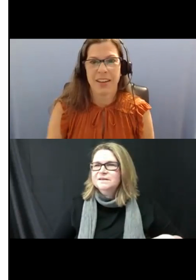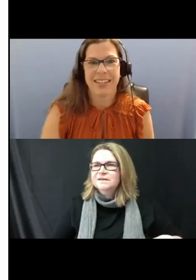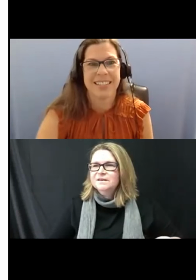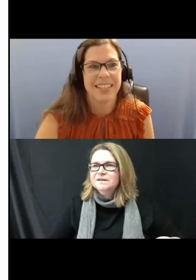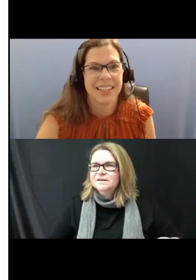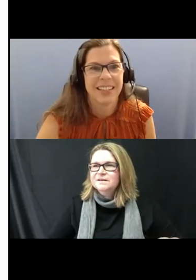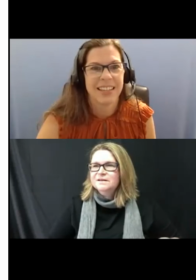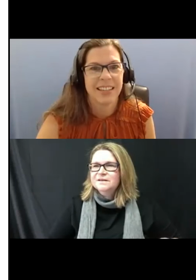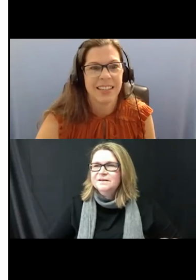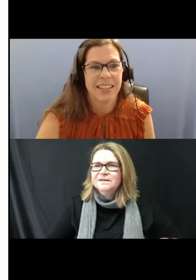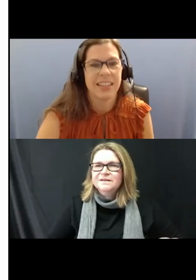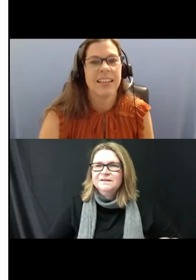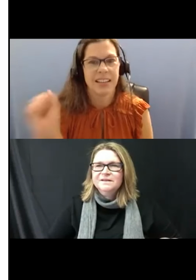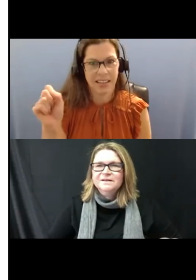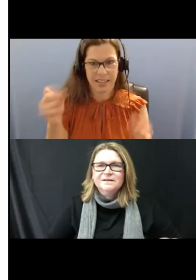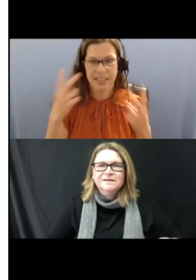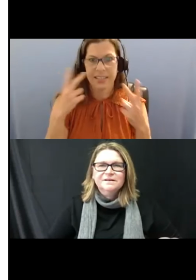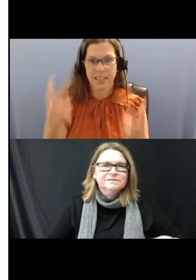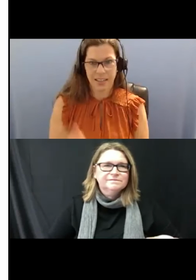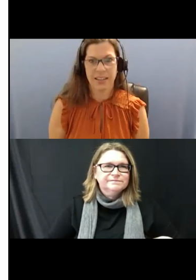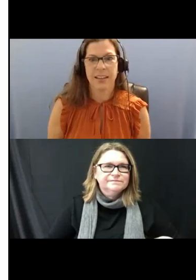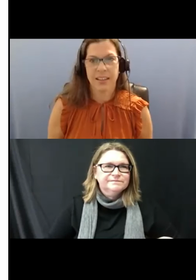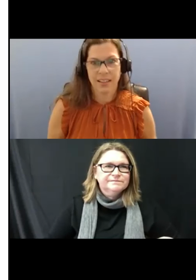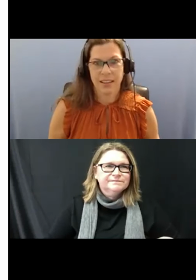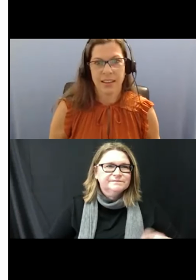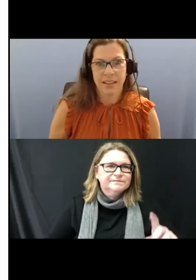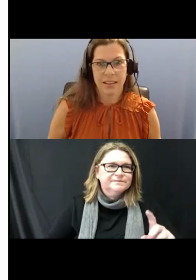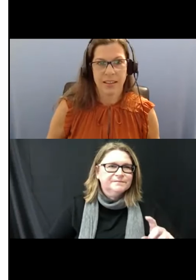Okay, perfect. Yes, I can.